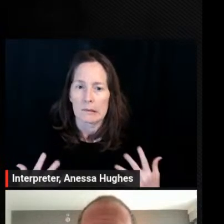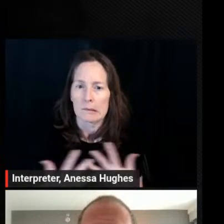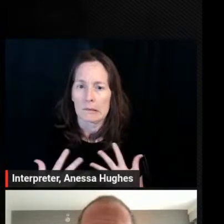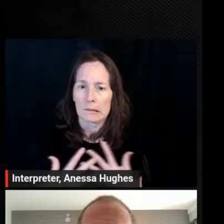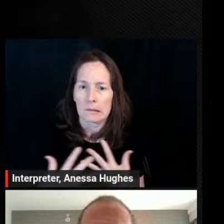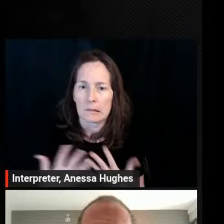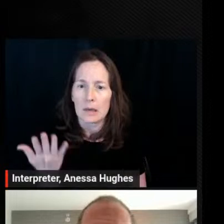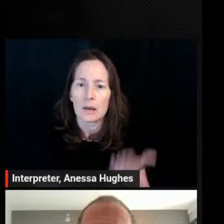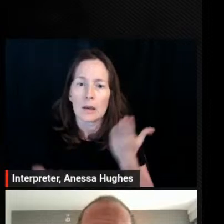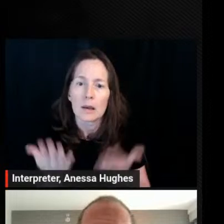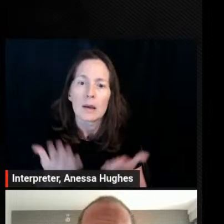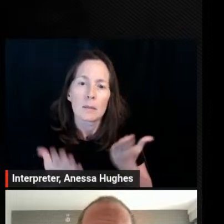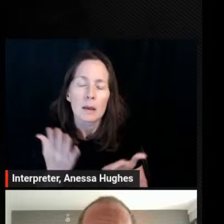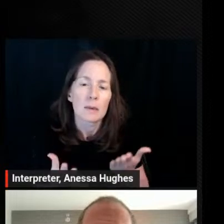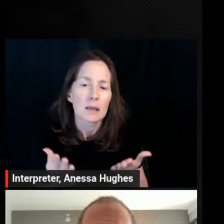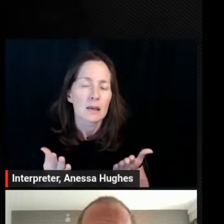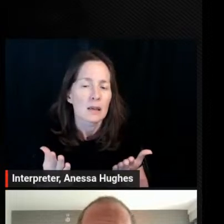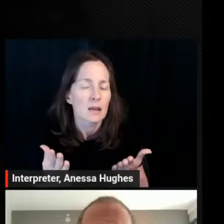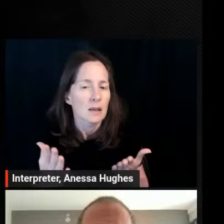evil-minded person.